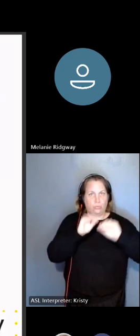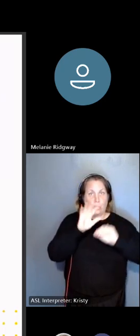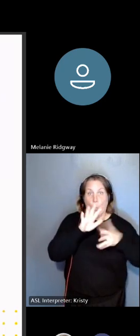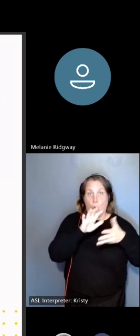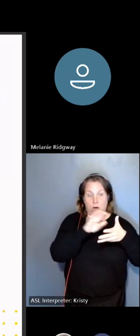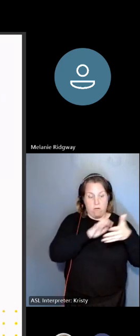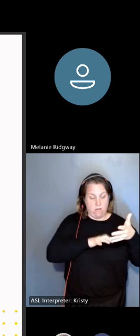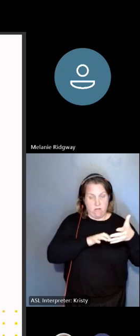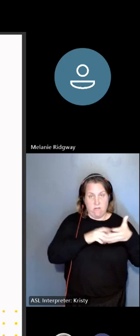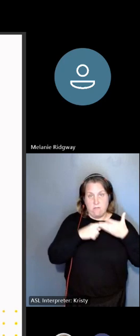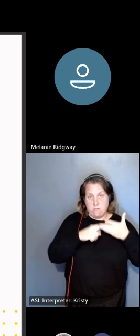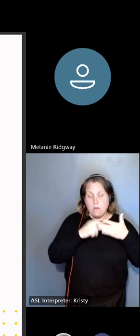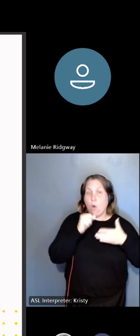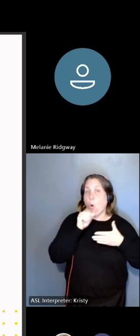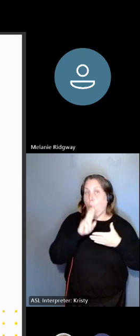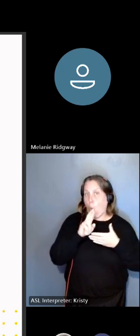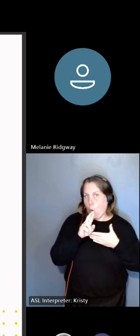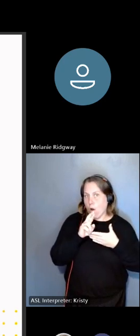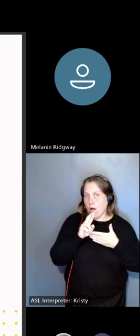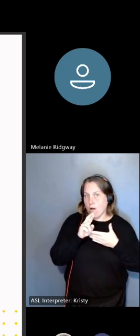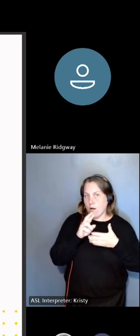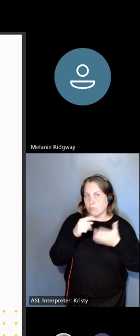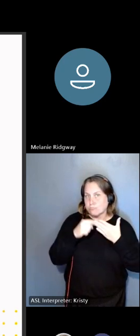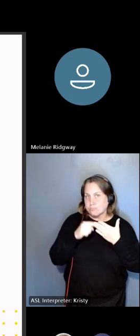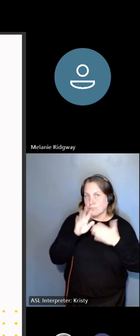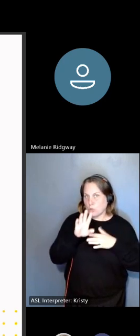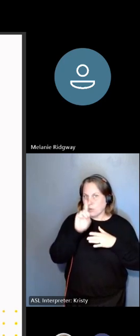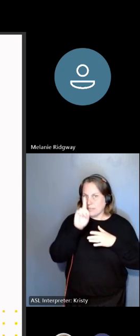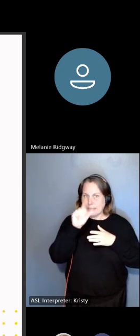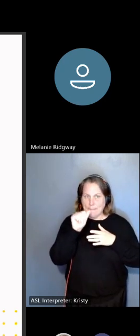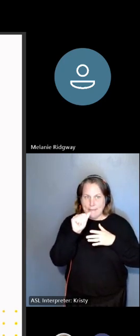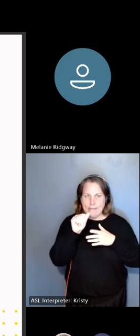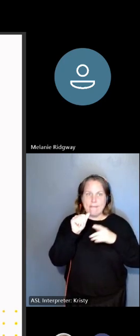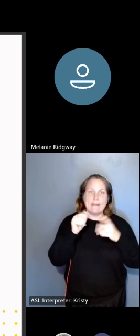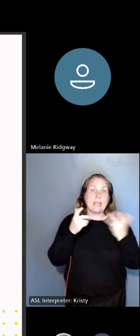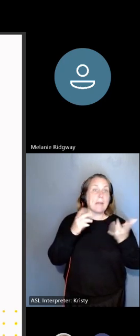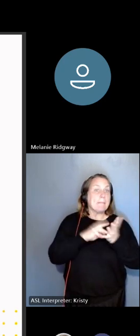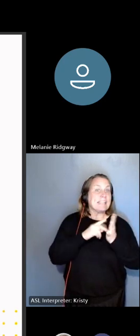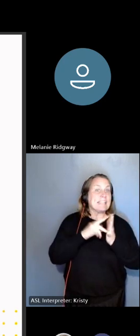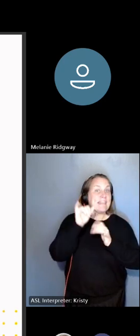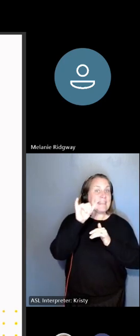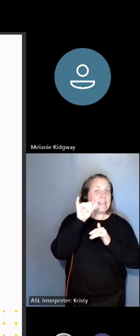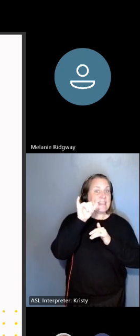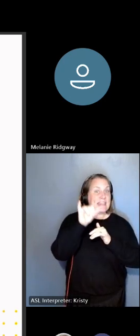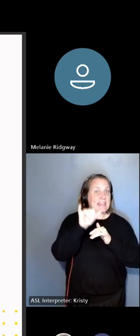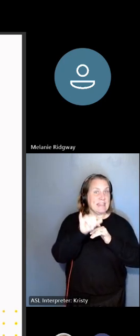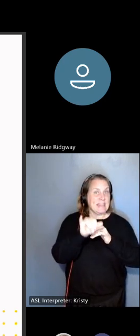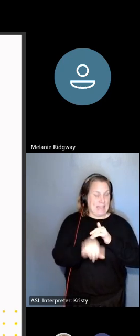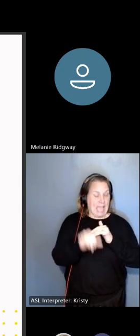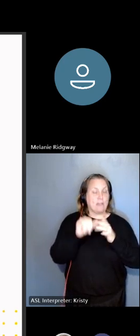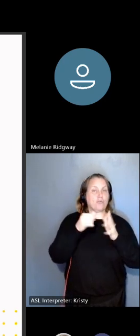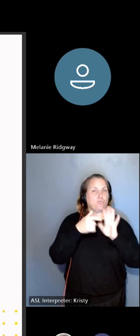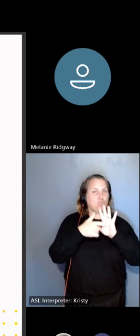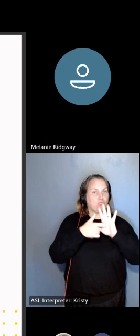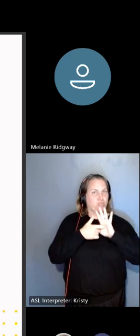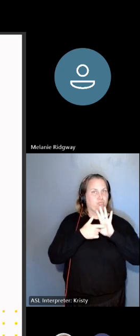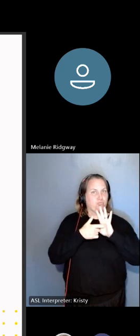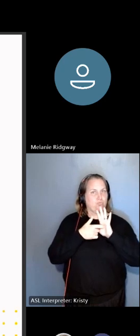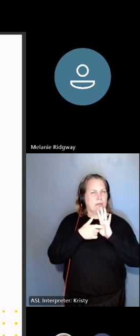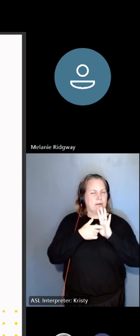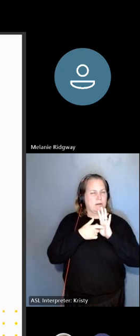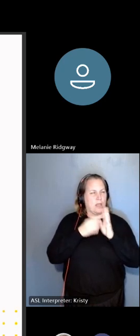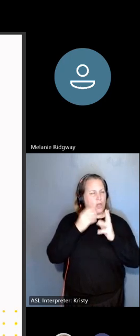way requires the critical thinking skills of self-awareness